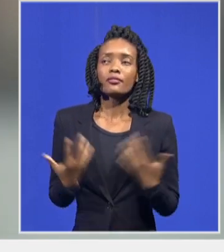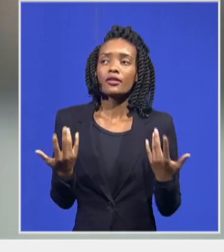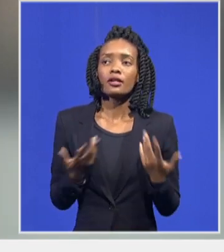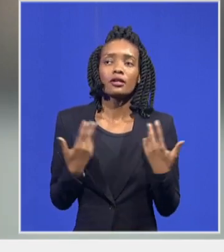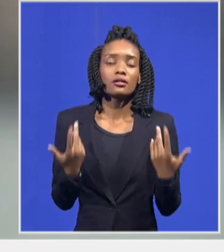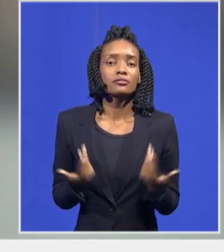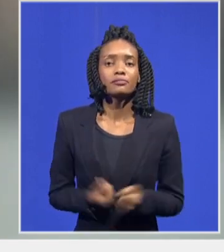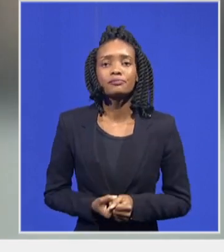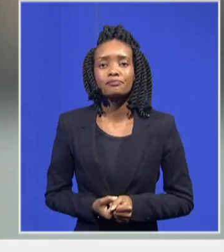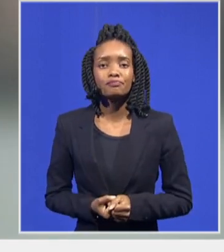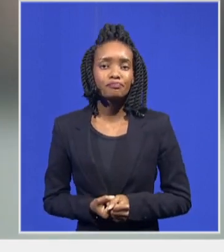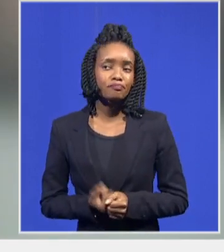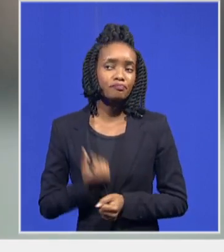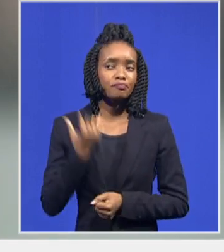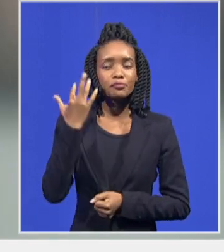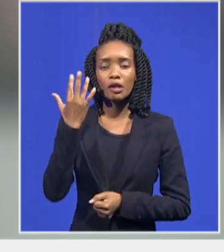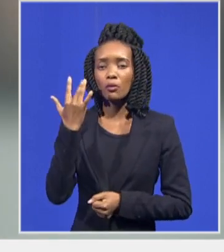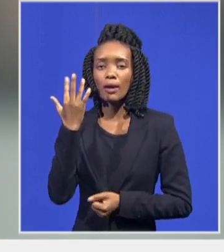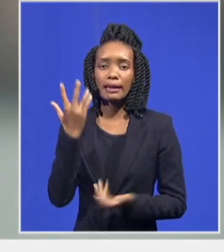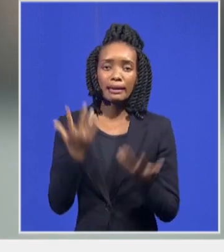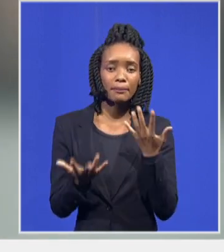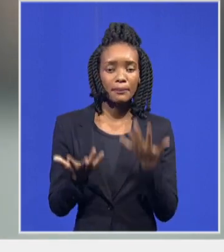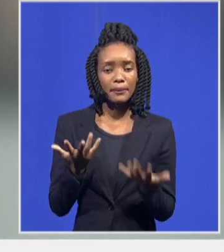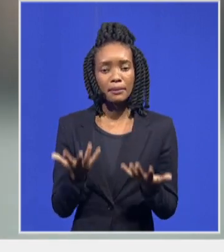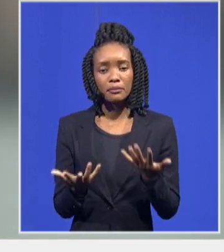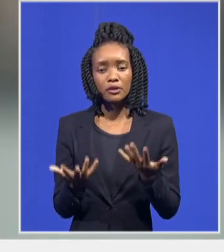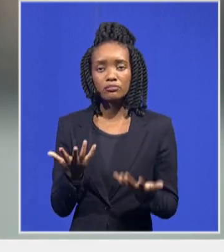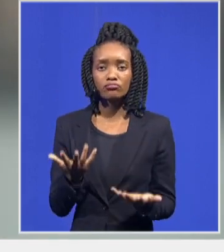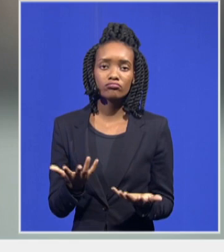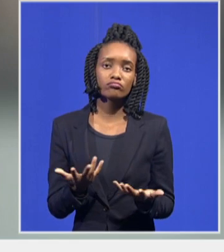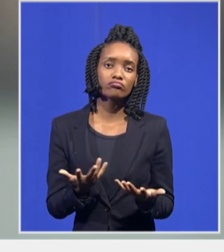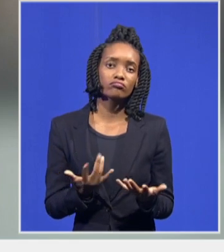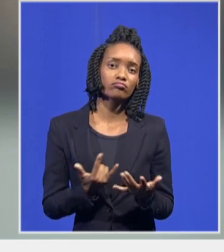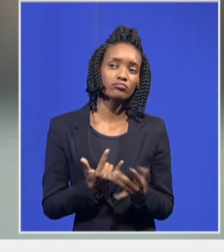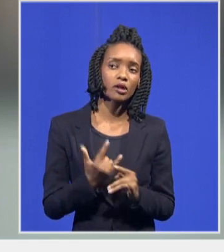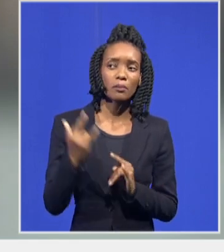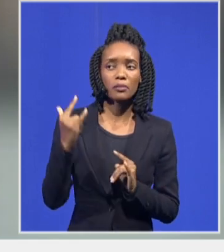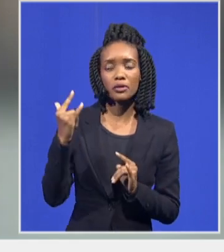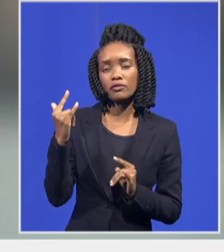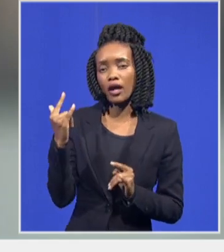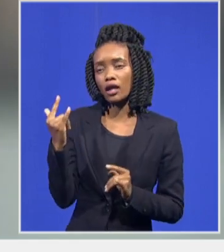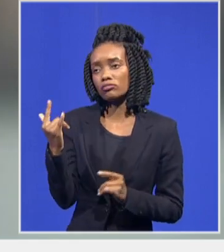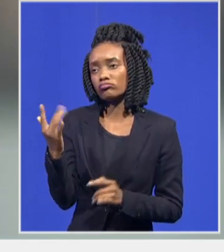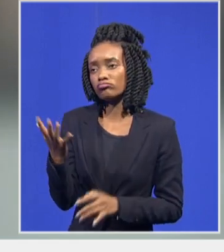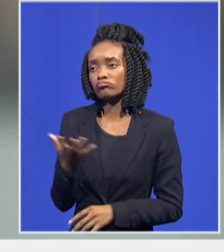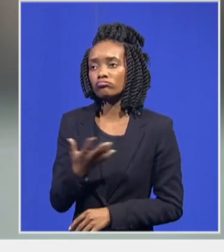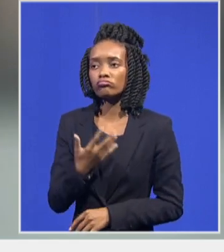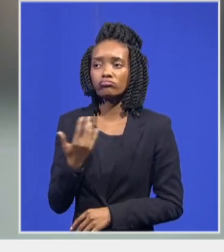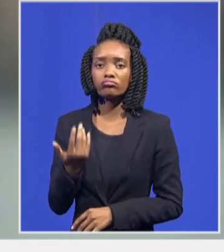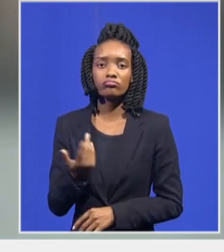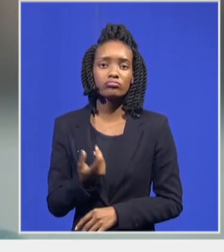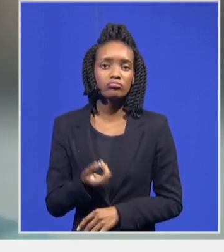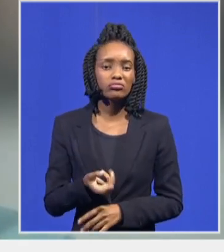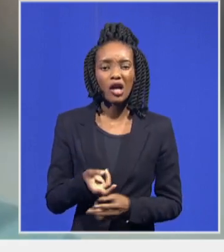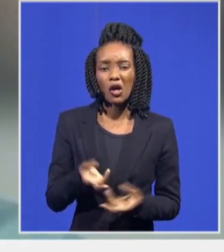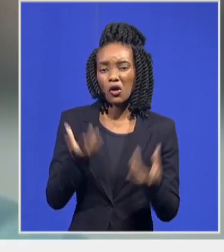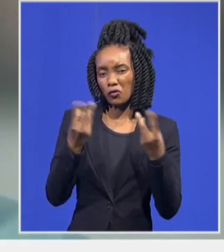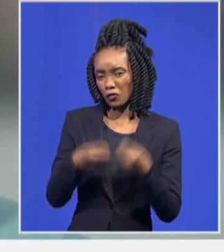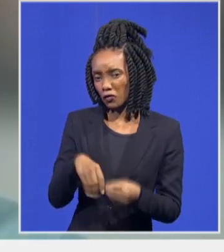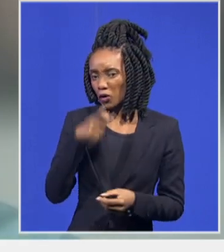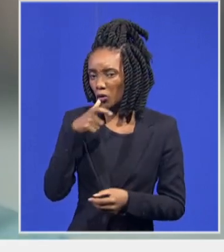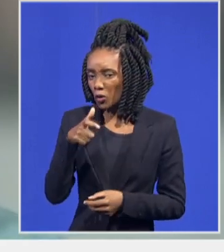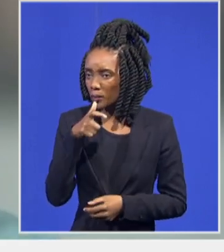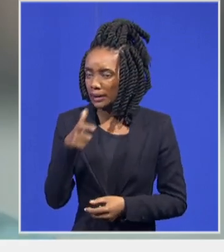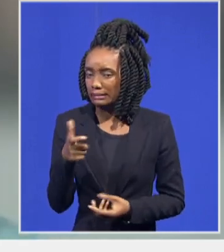I wonder if we could maybe prevail on Rudy to just make a few comments. I mean, I